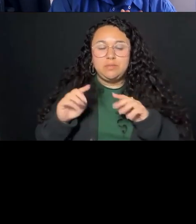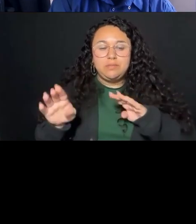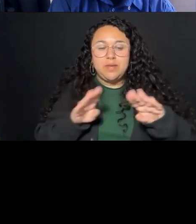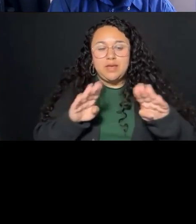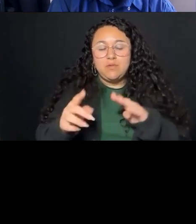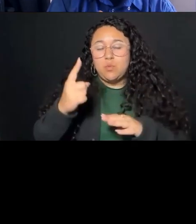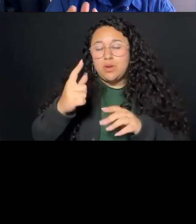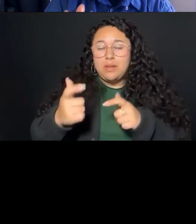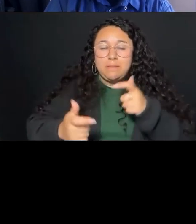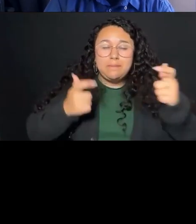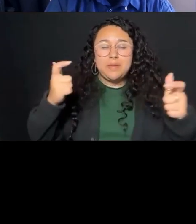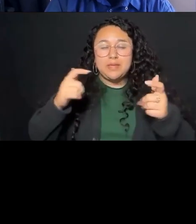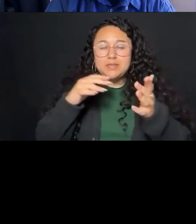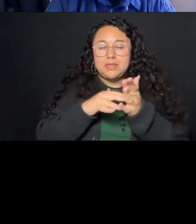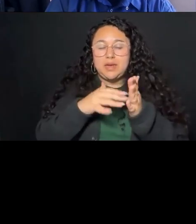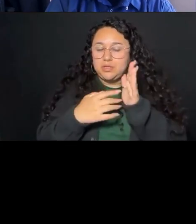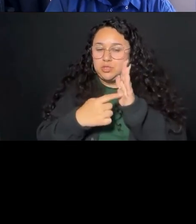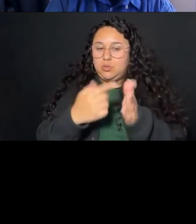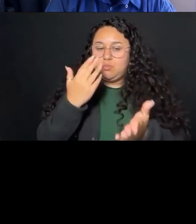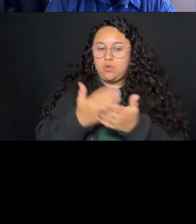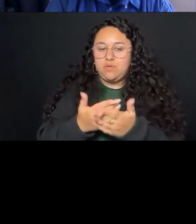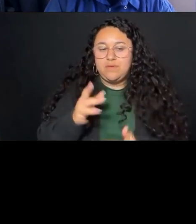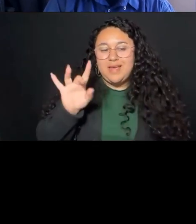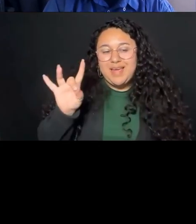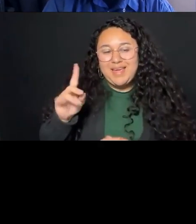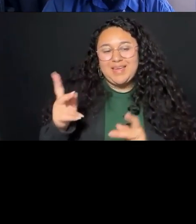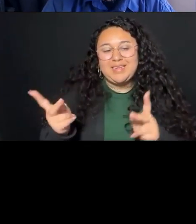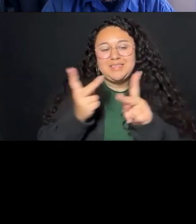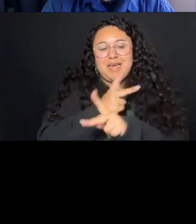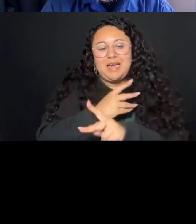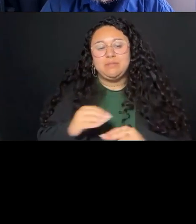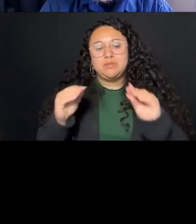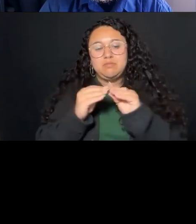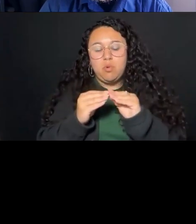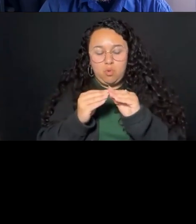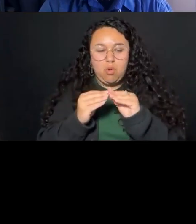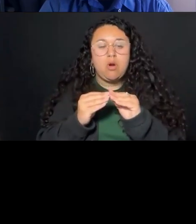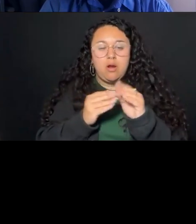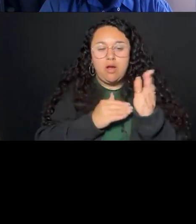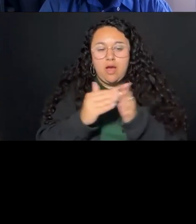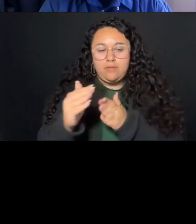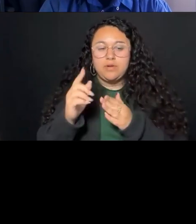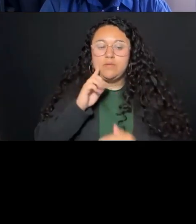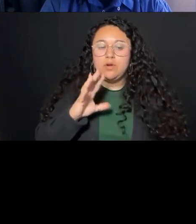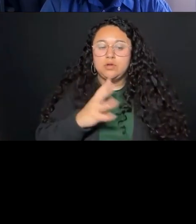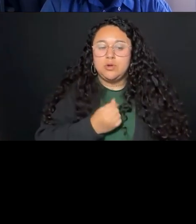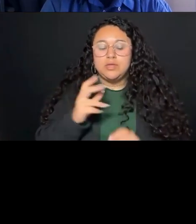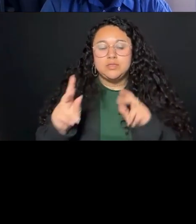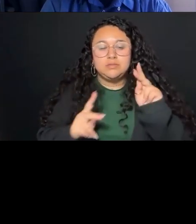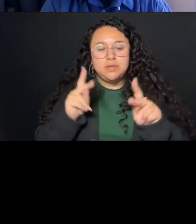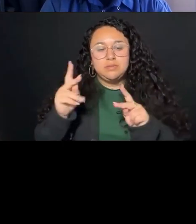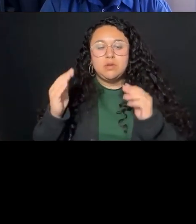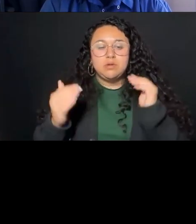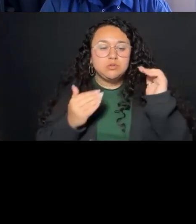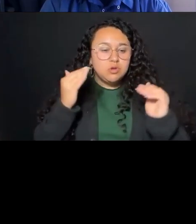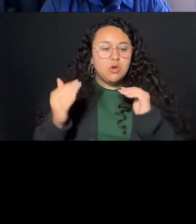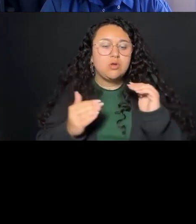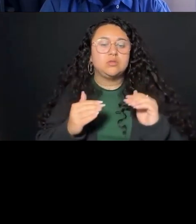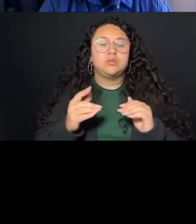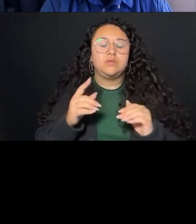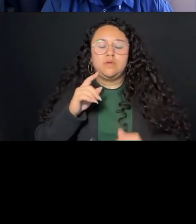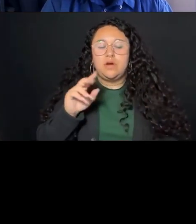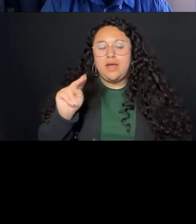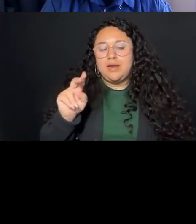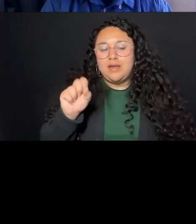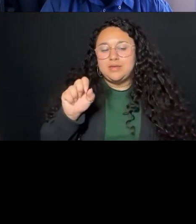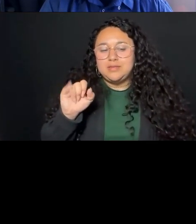it was 8 times higher for trans adults to engage in non-suicidal self-injury compared with cisgender adults. So that's a